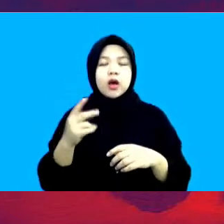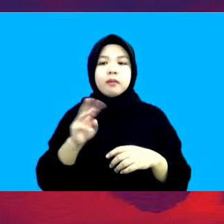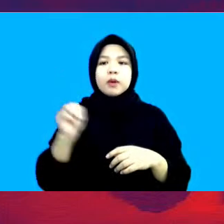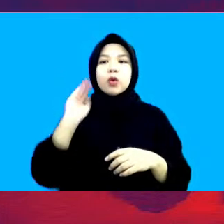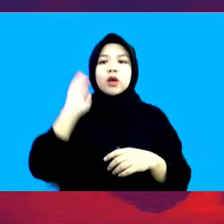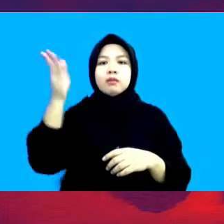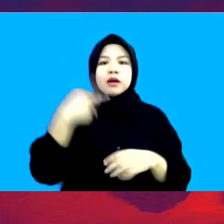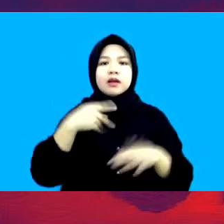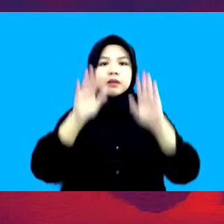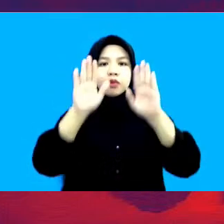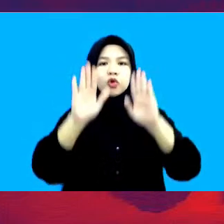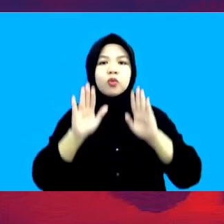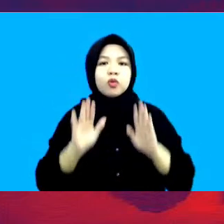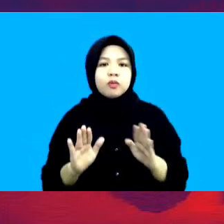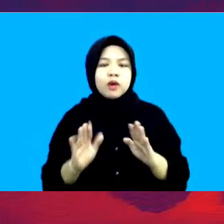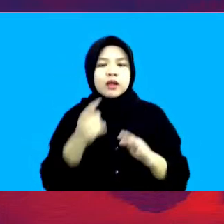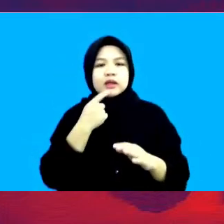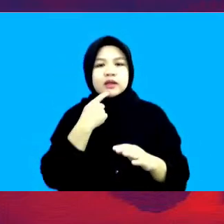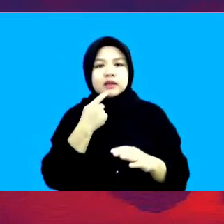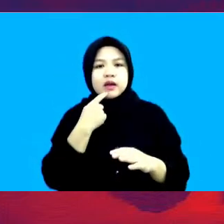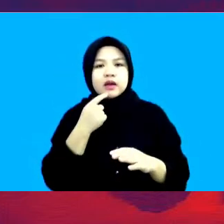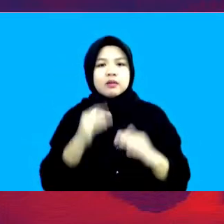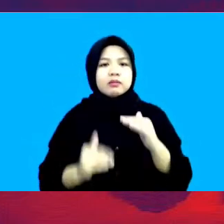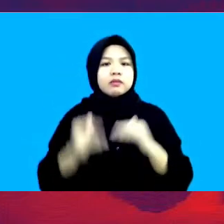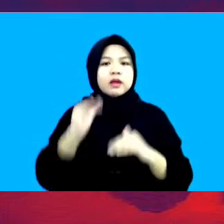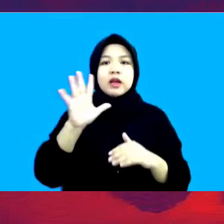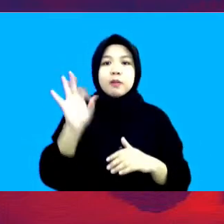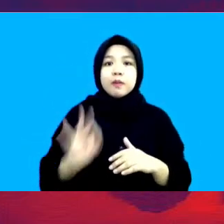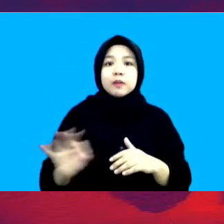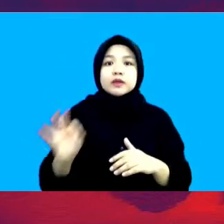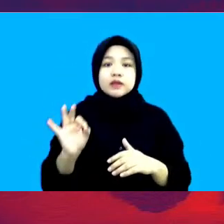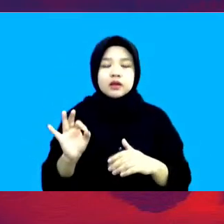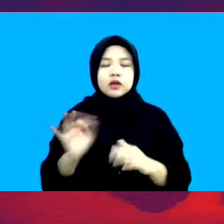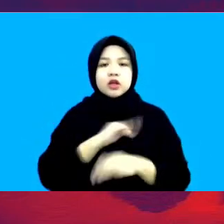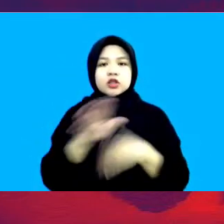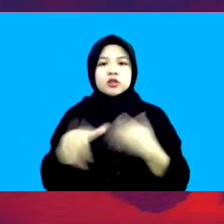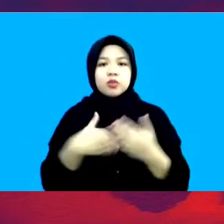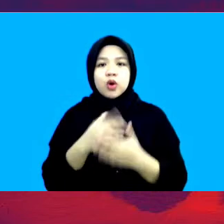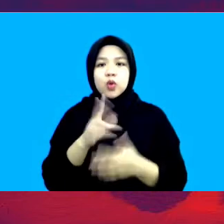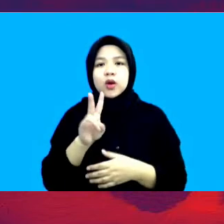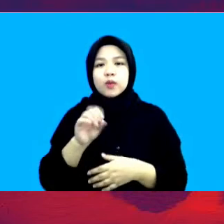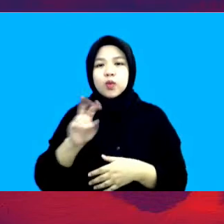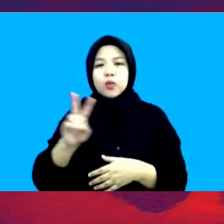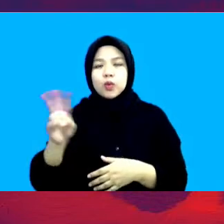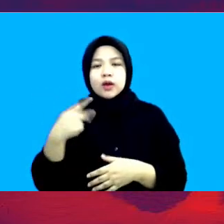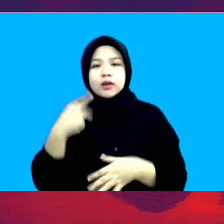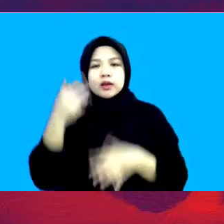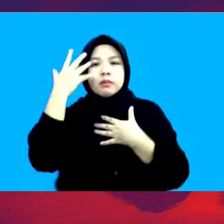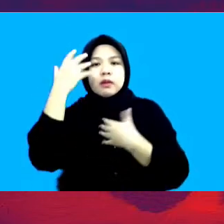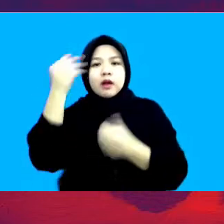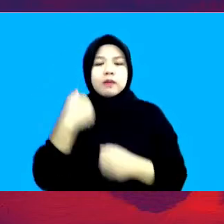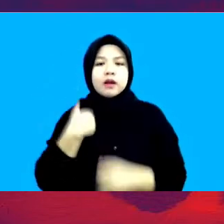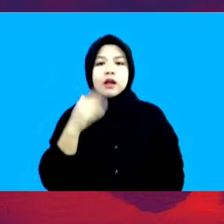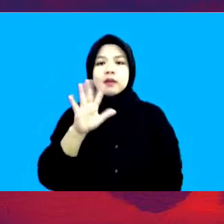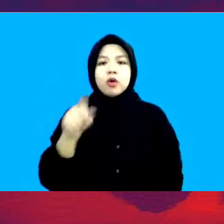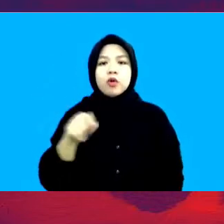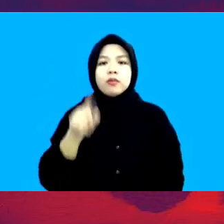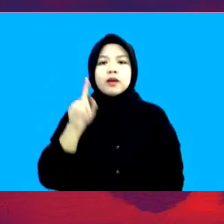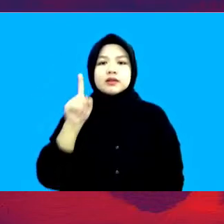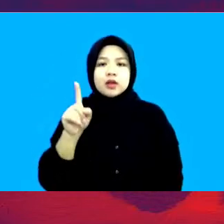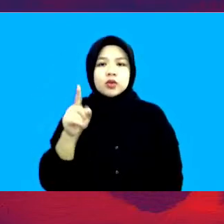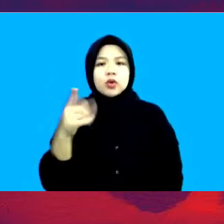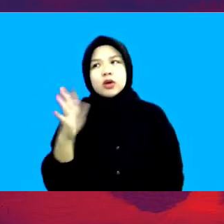still expecting above 5% growth rate as well. And overall, in 2022, we are expecting about 5.1, 5.2 growth